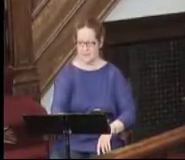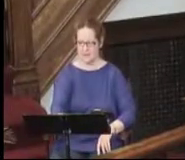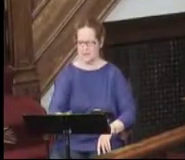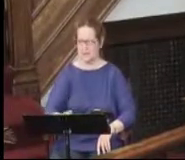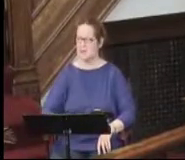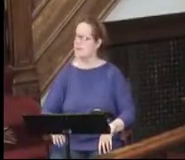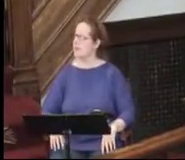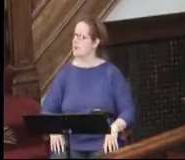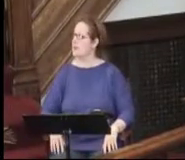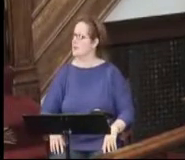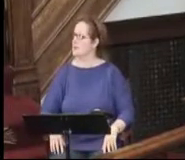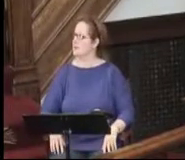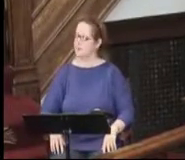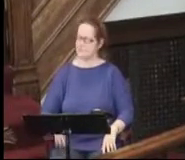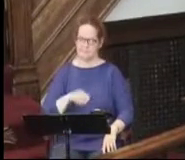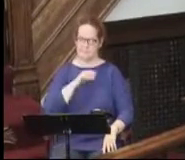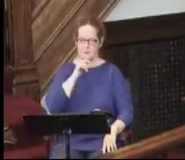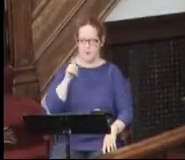one was